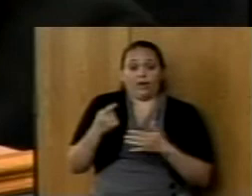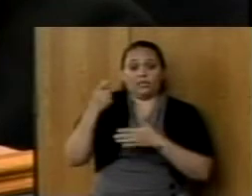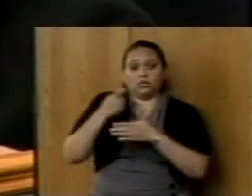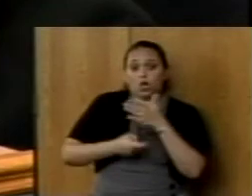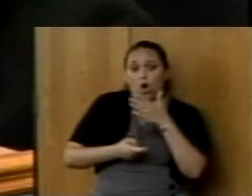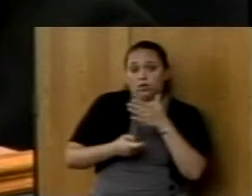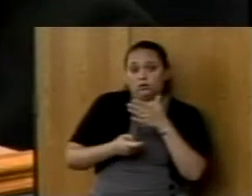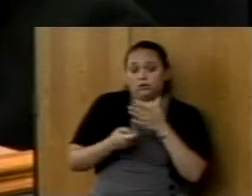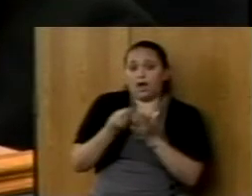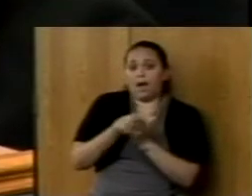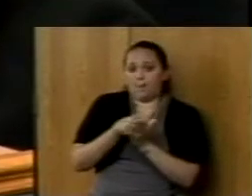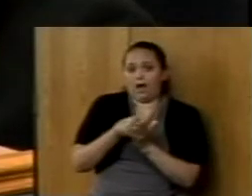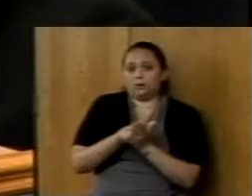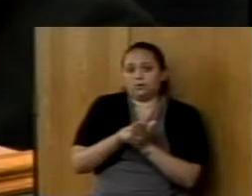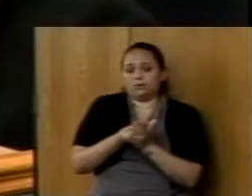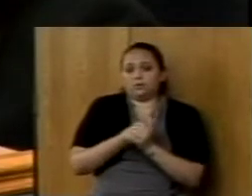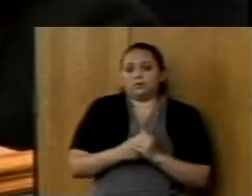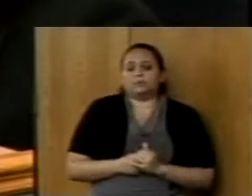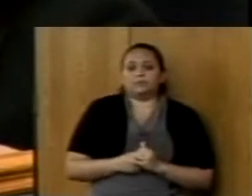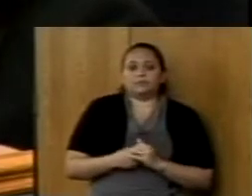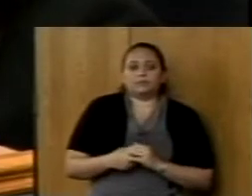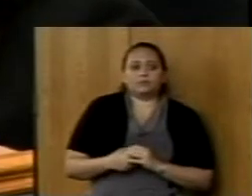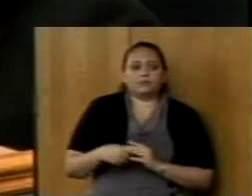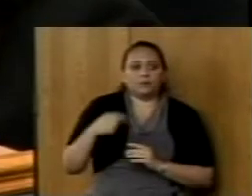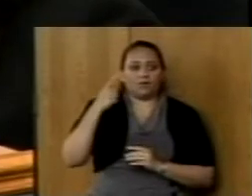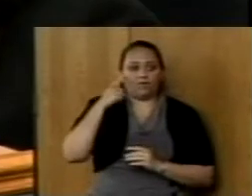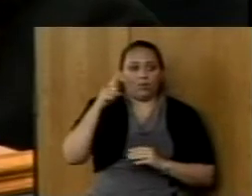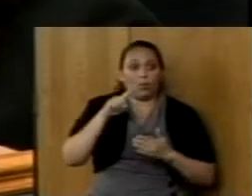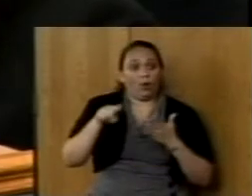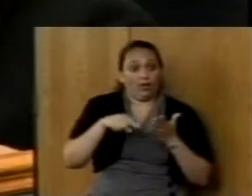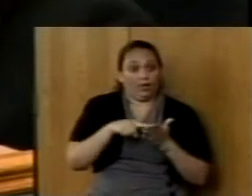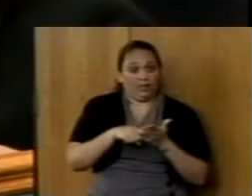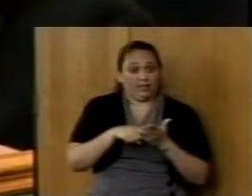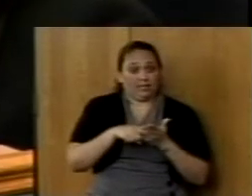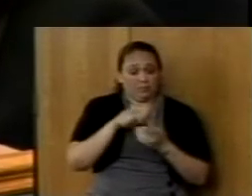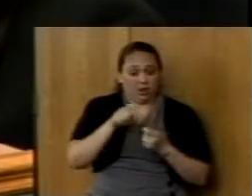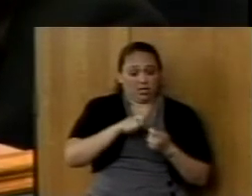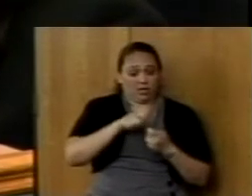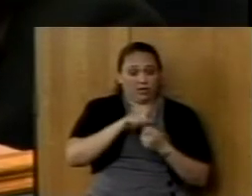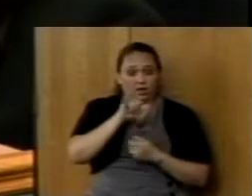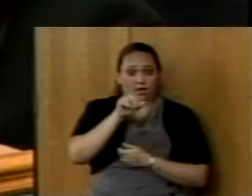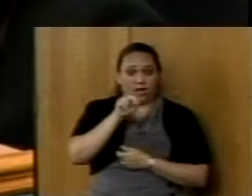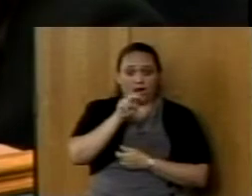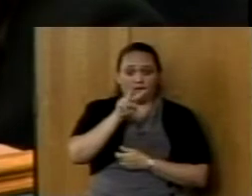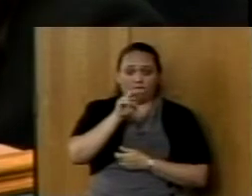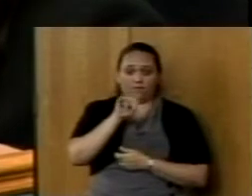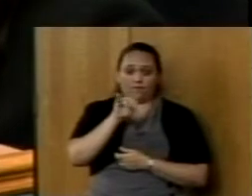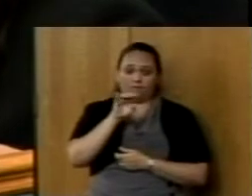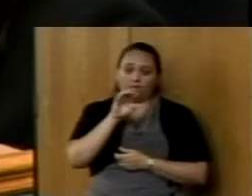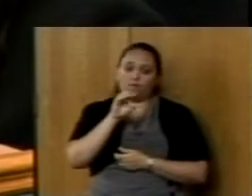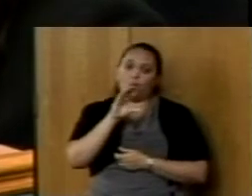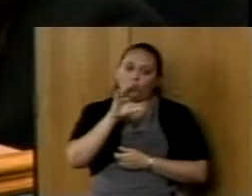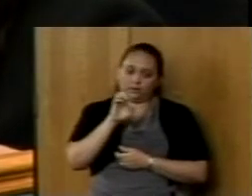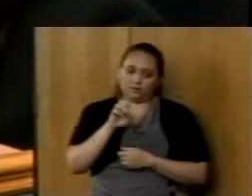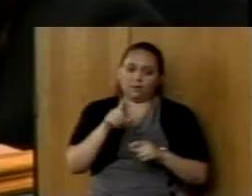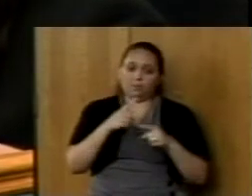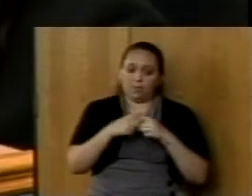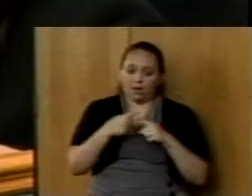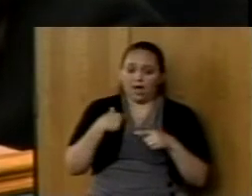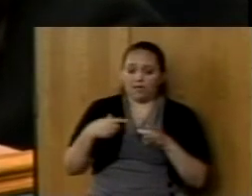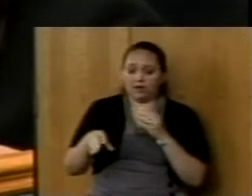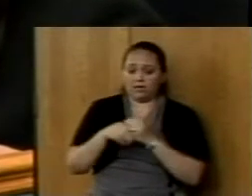charge amount for this particular invoice, plus there's an additional for